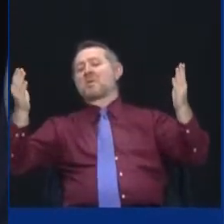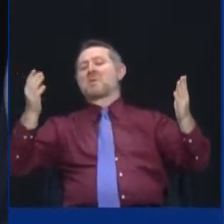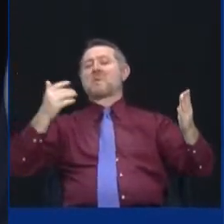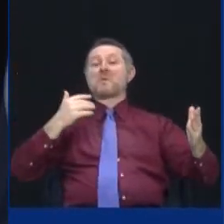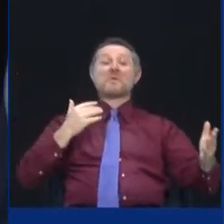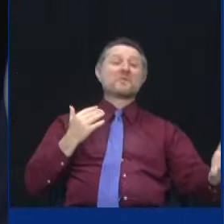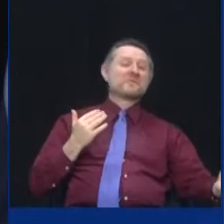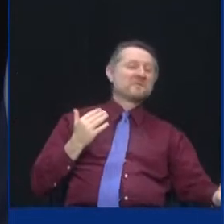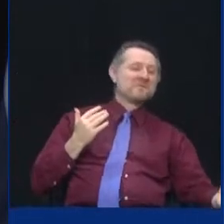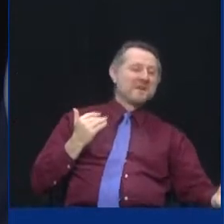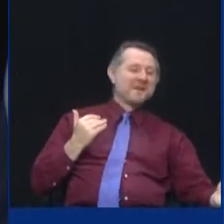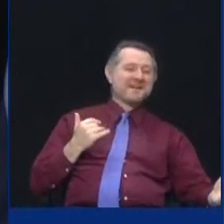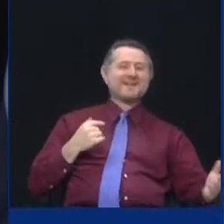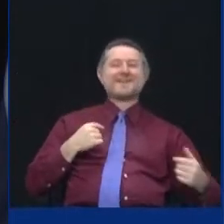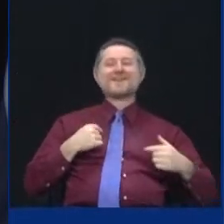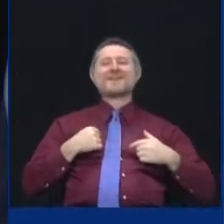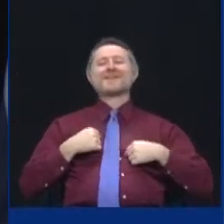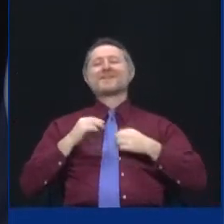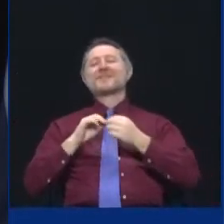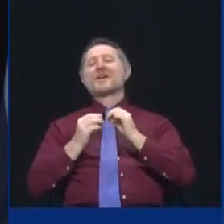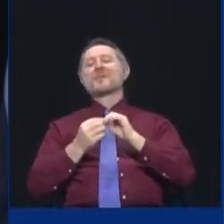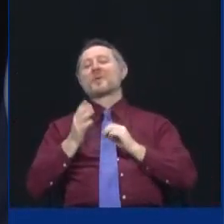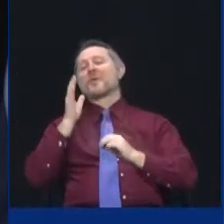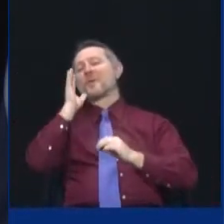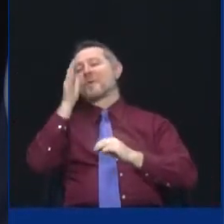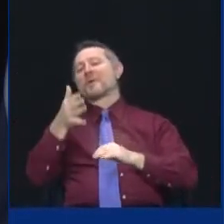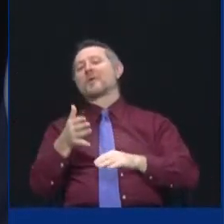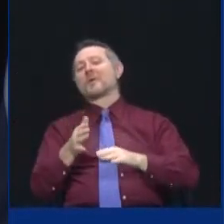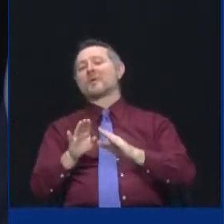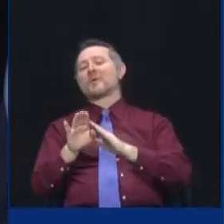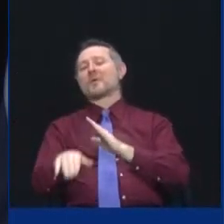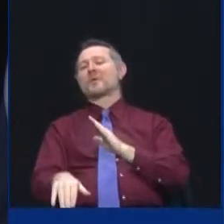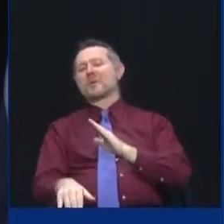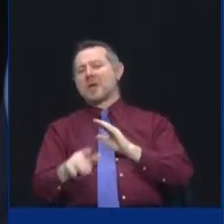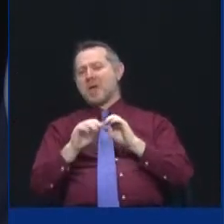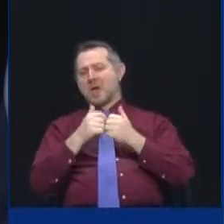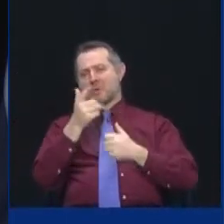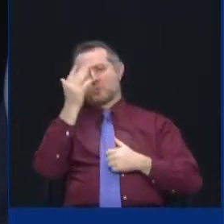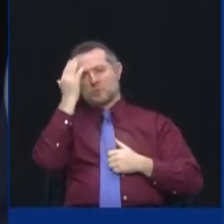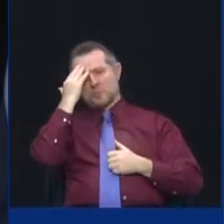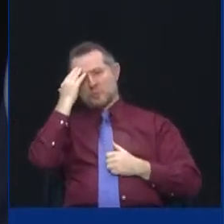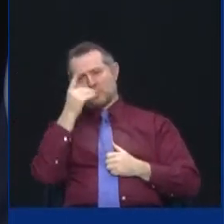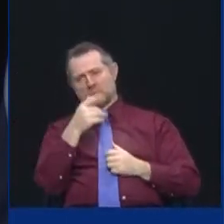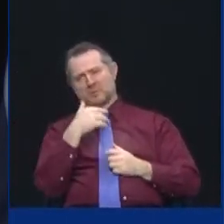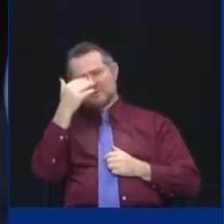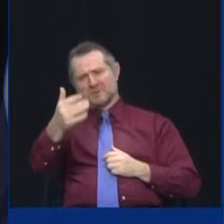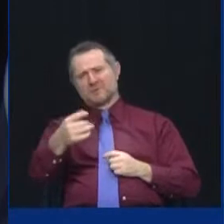the numbers are going to be low. How do you know what the numbers are going to be in September?